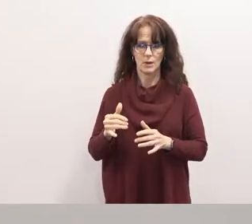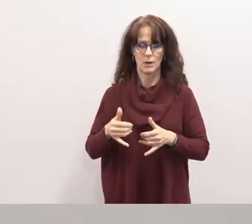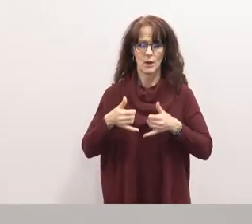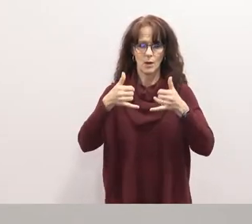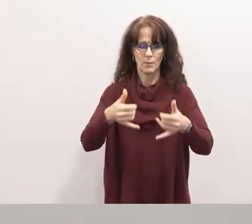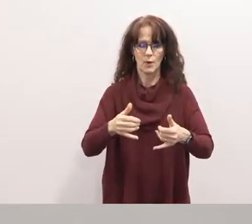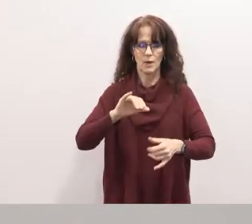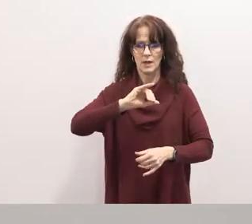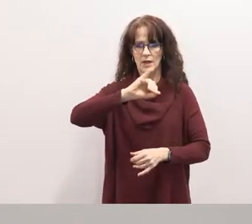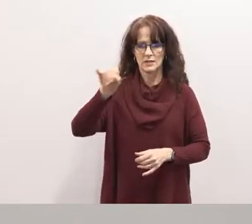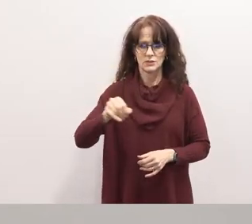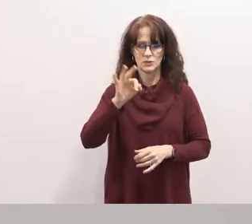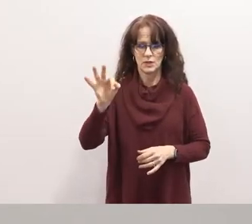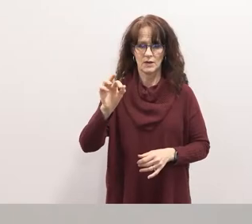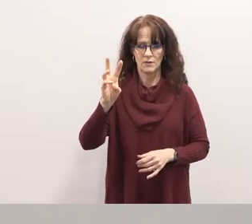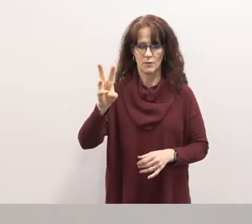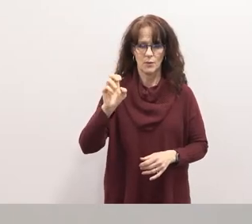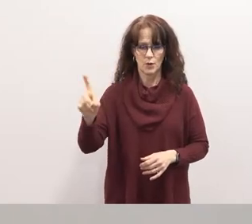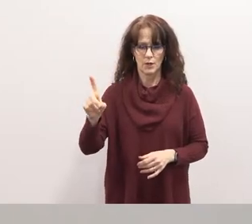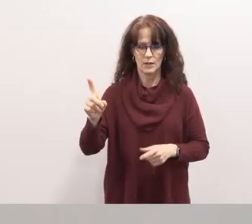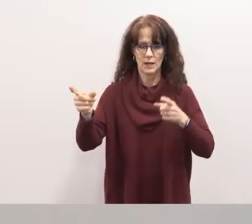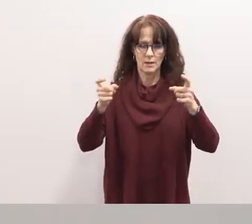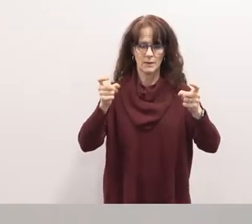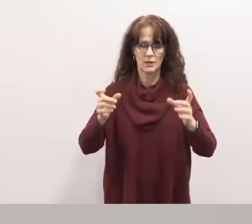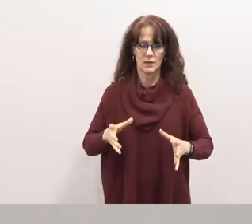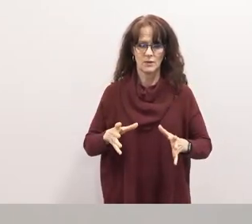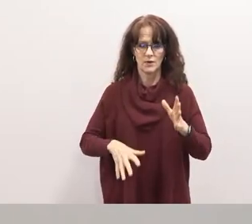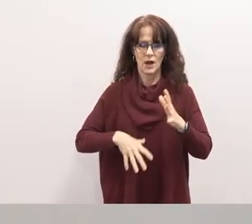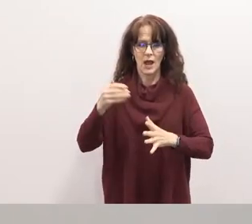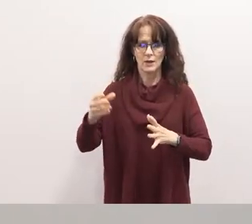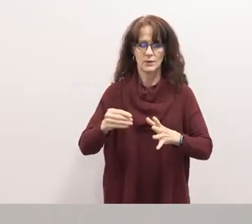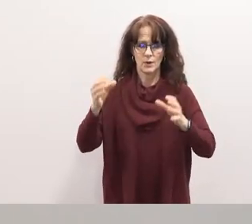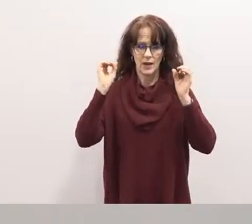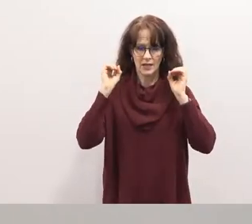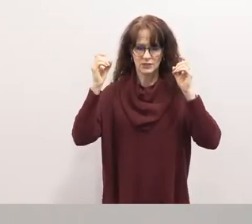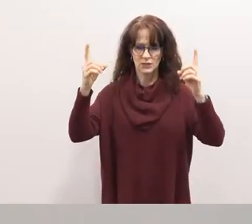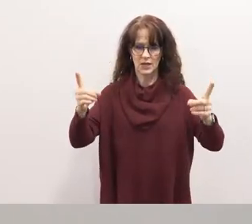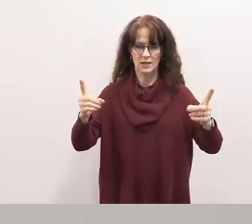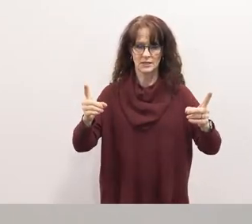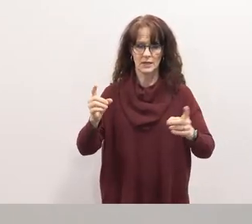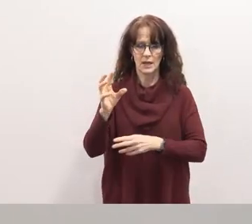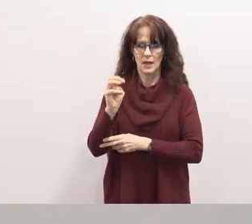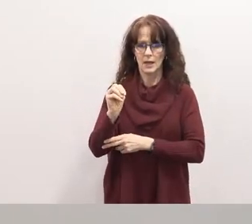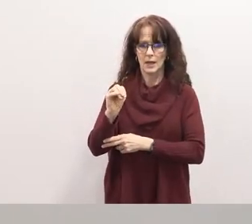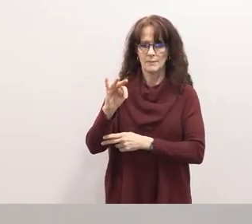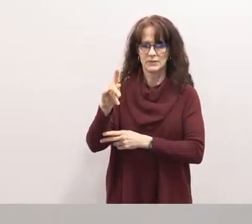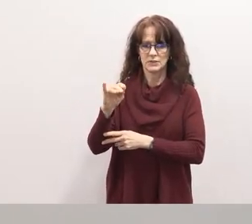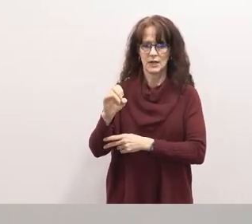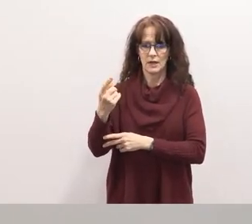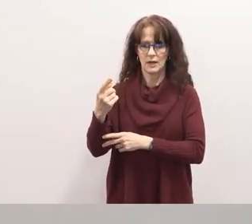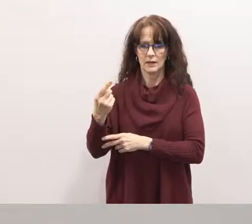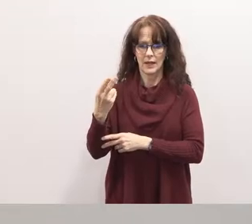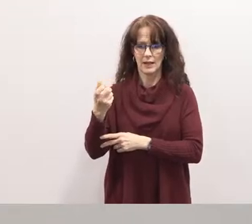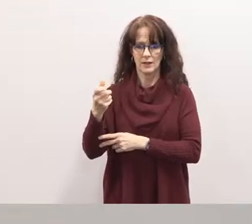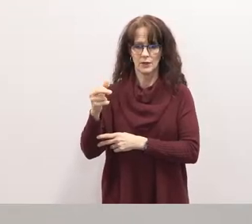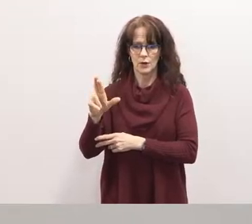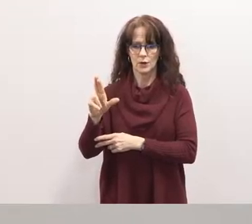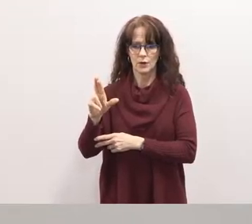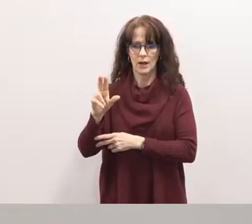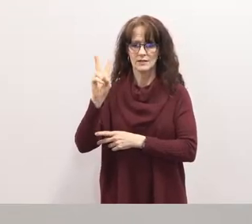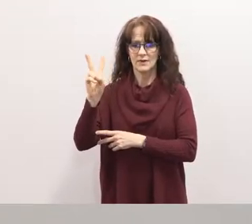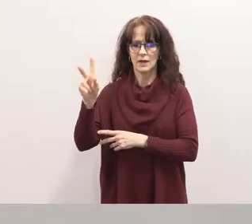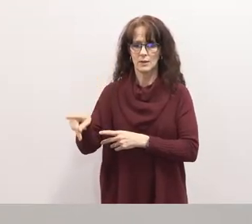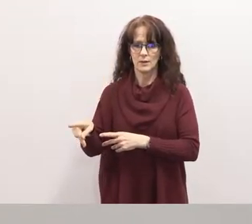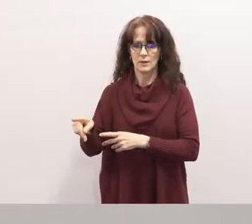and I see him here tonight, as administrator for outdoor education, and Michelle Gallagher as acting vice principal